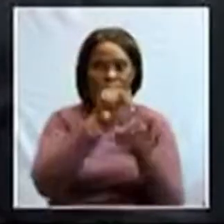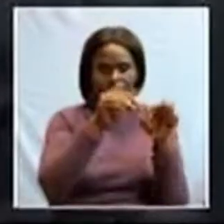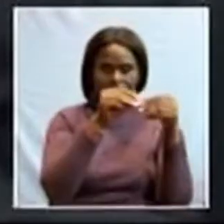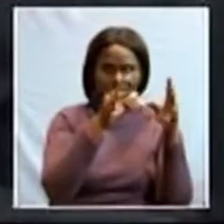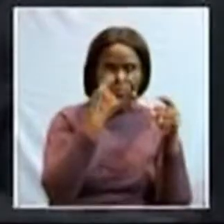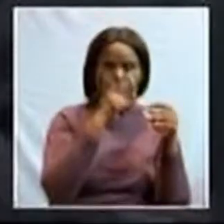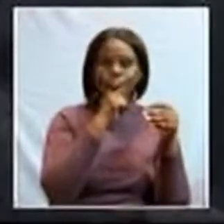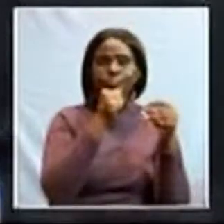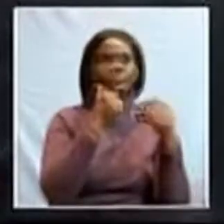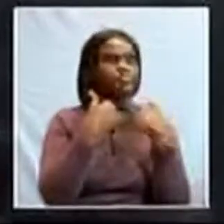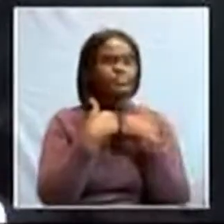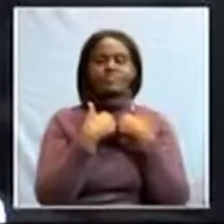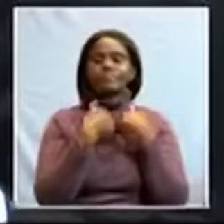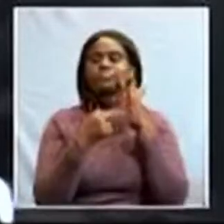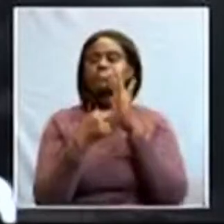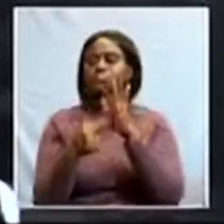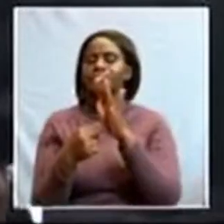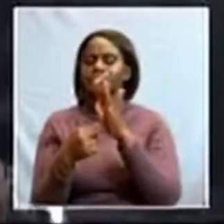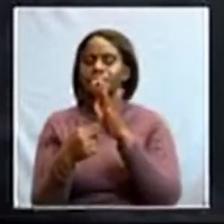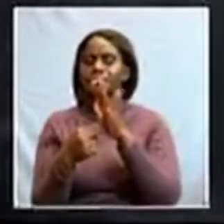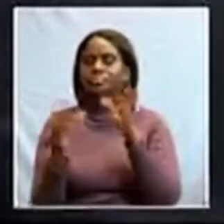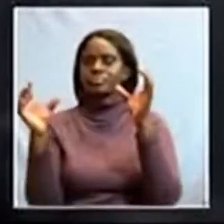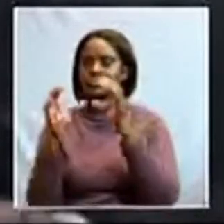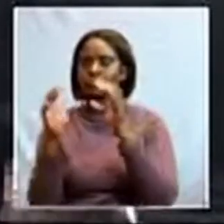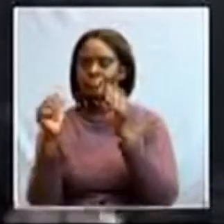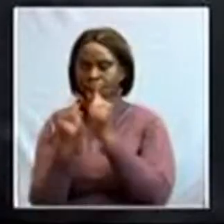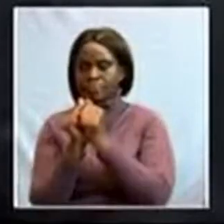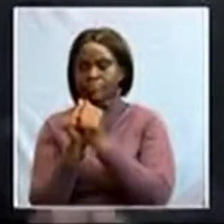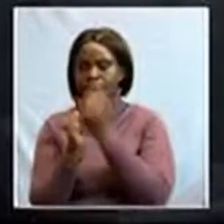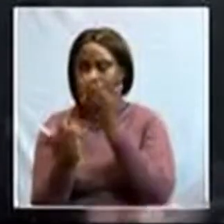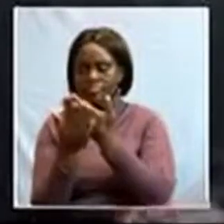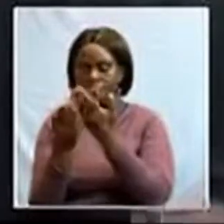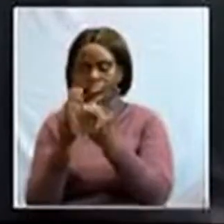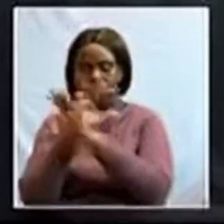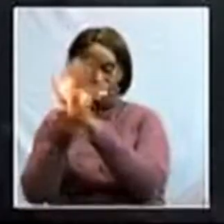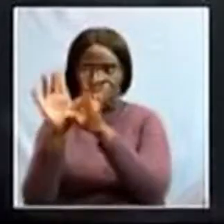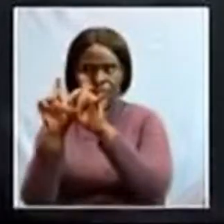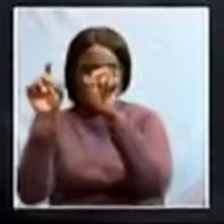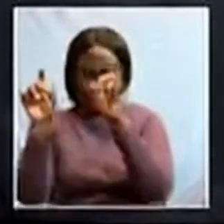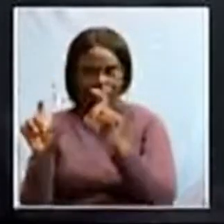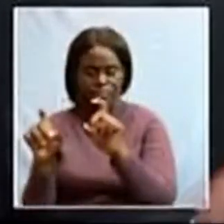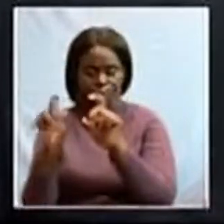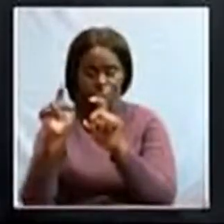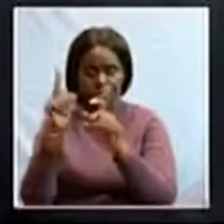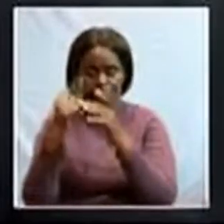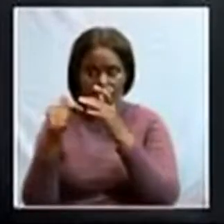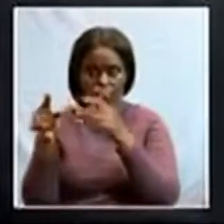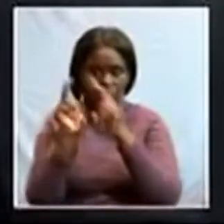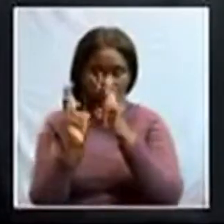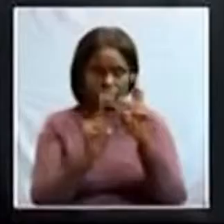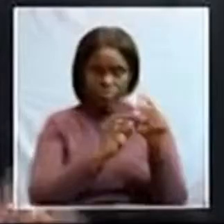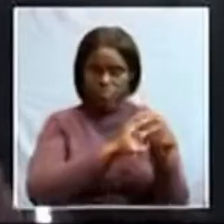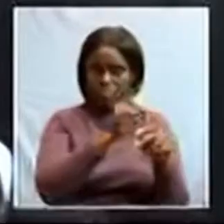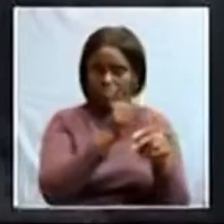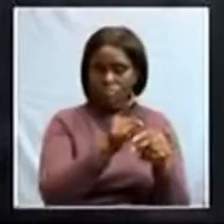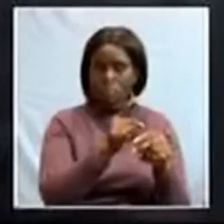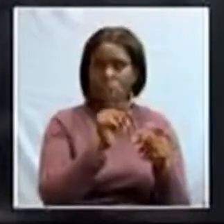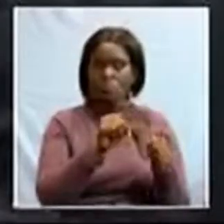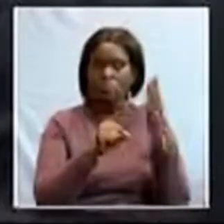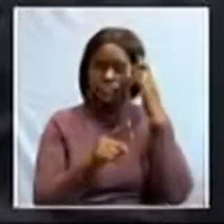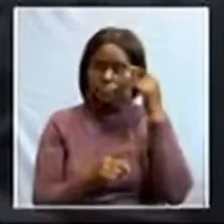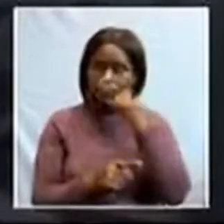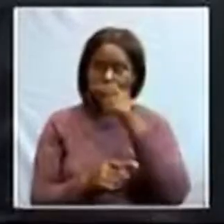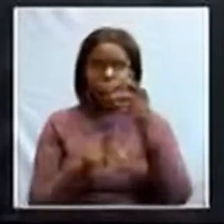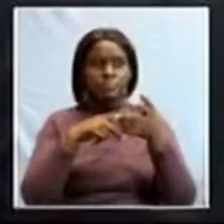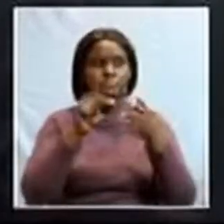suppliers who did not avail the council their tax clearance certificates. This is what you are responding to. Why did